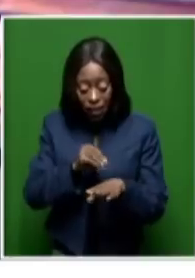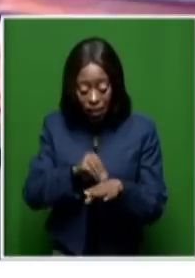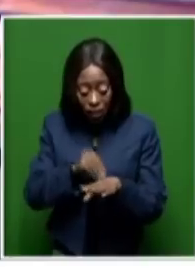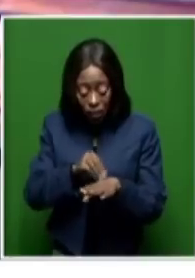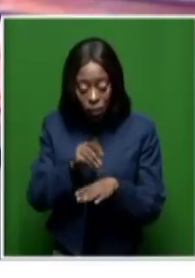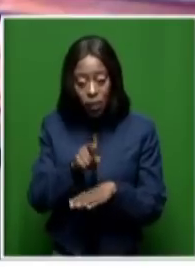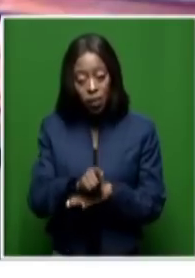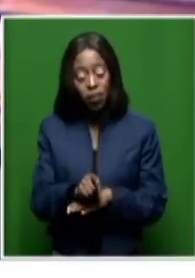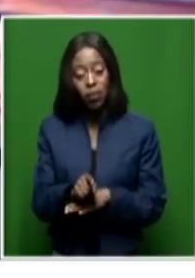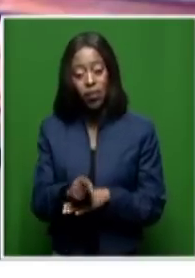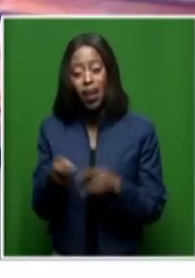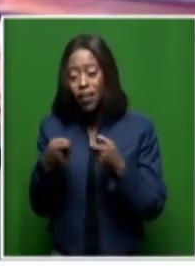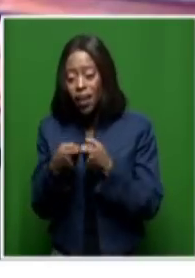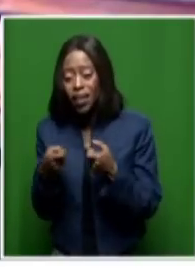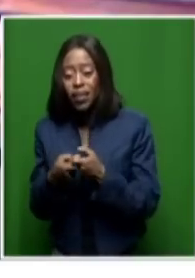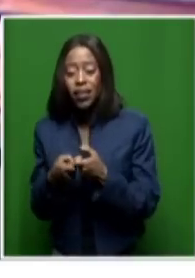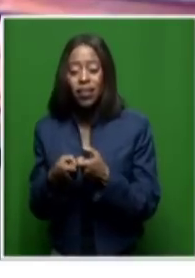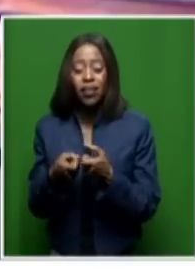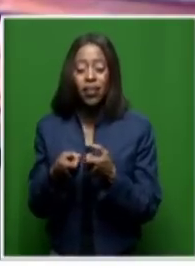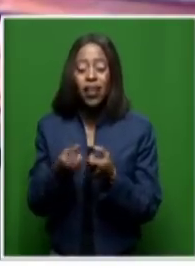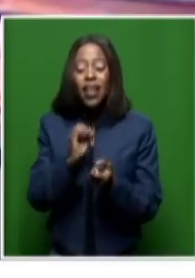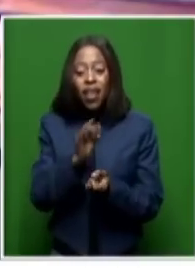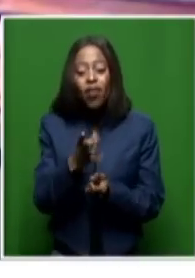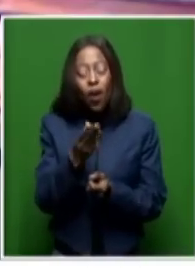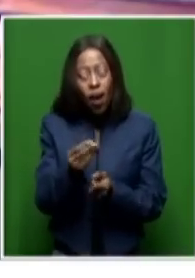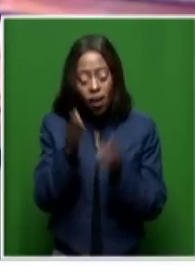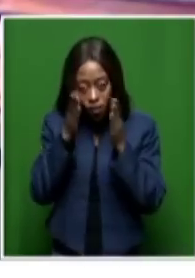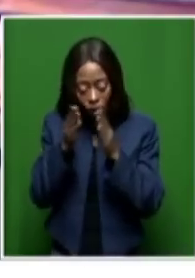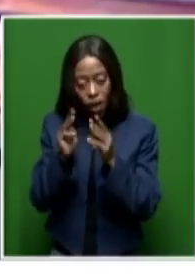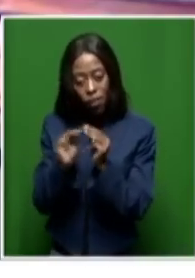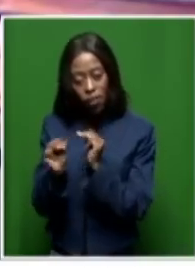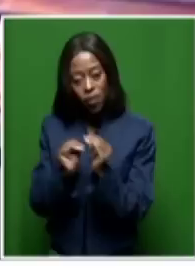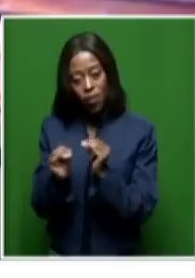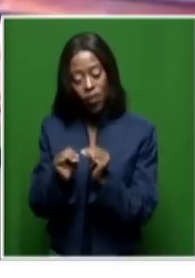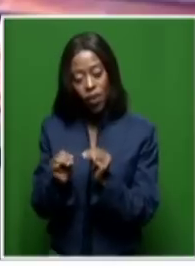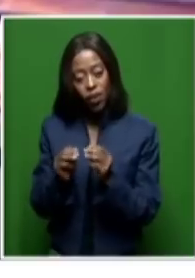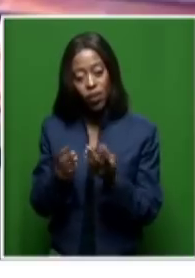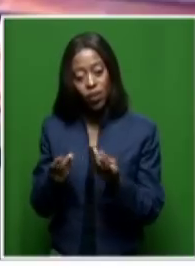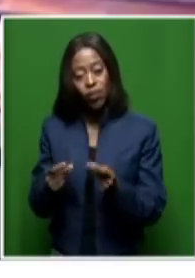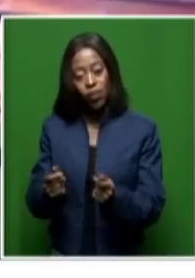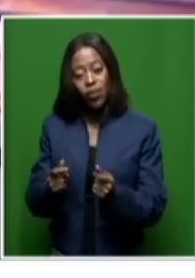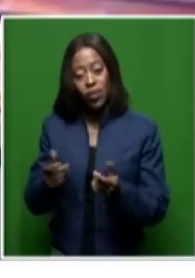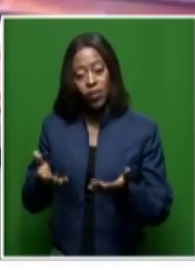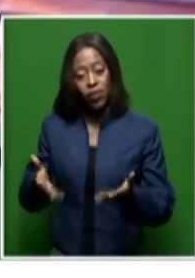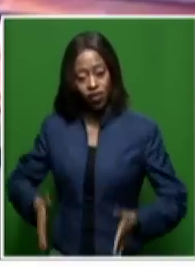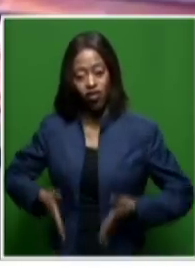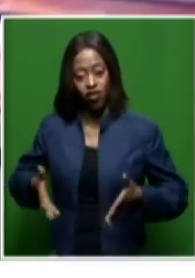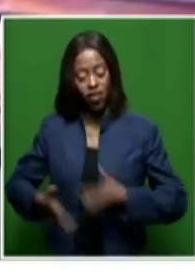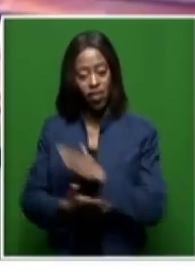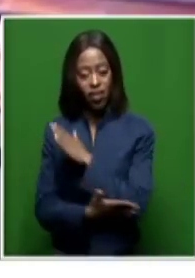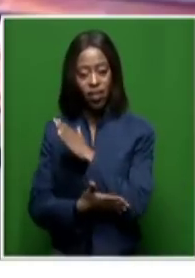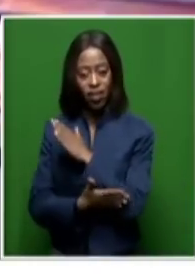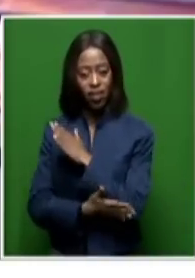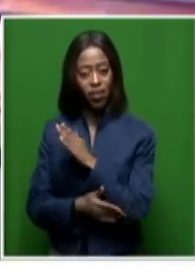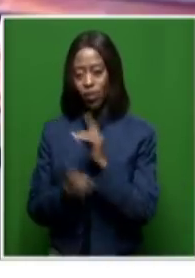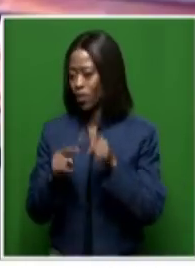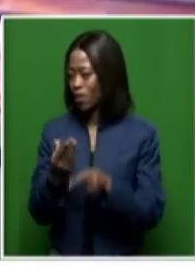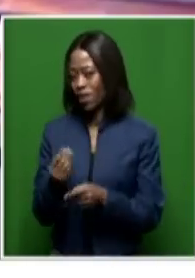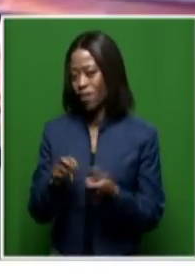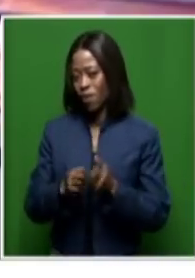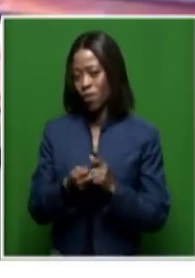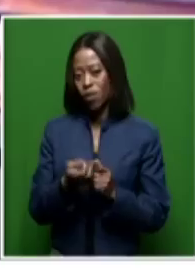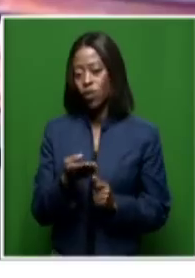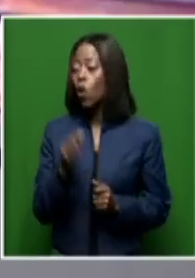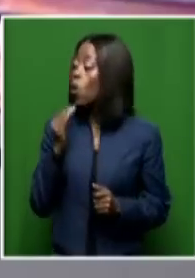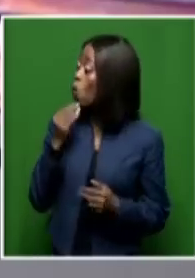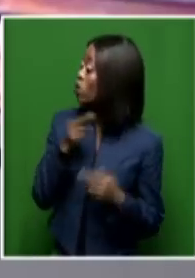of that focused management on running the trains in this country, particularly passenger trains, we will not be having a problem. But who